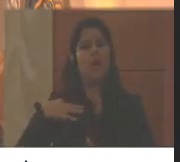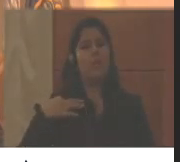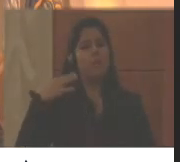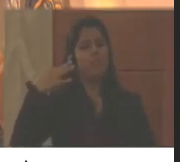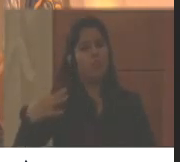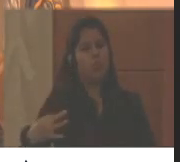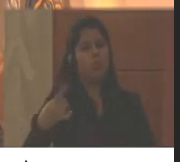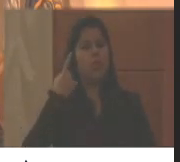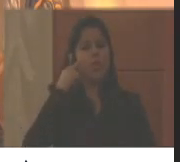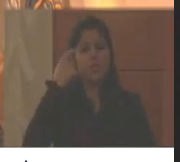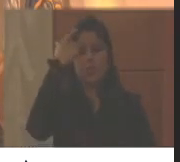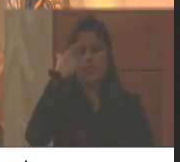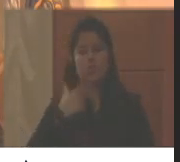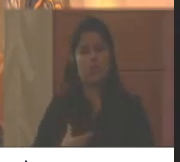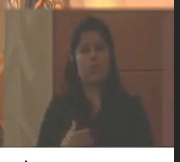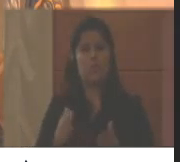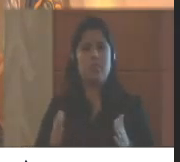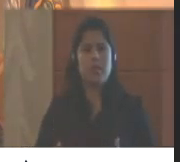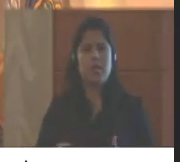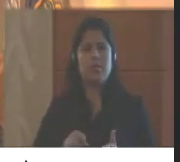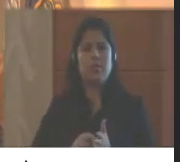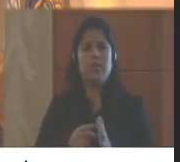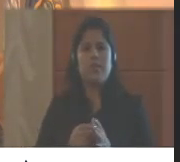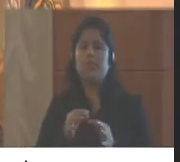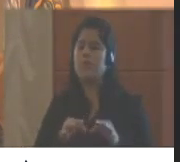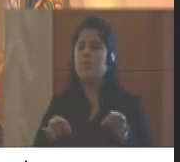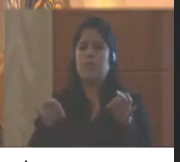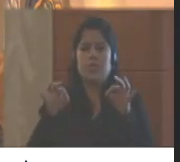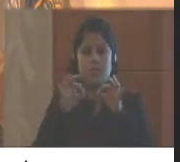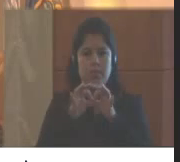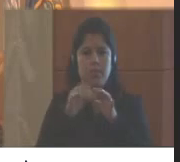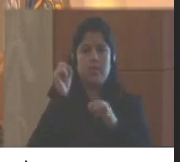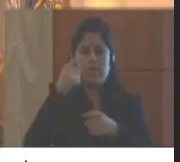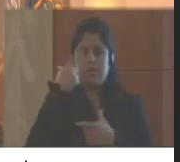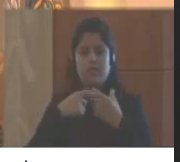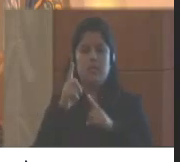from Mexico, I'll be happy to